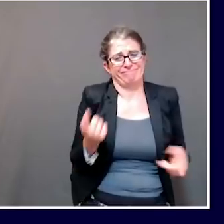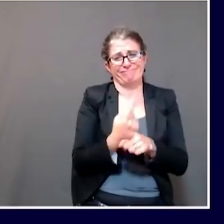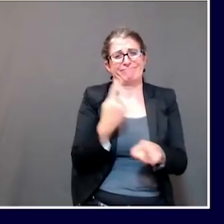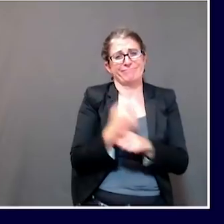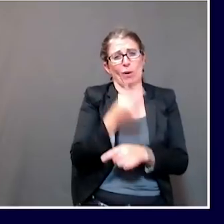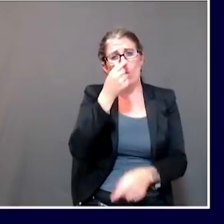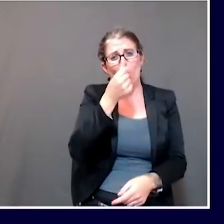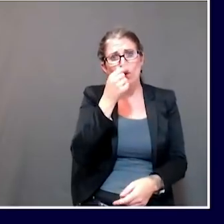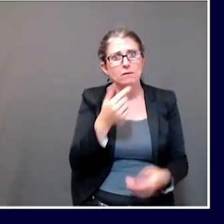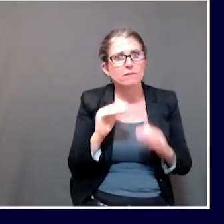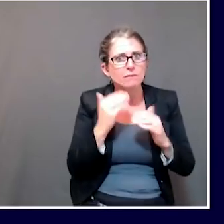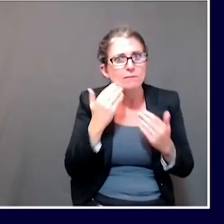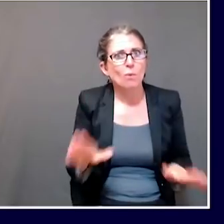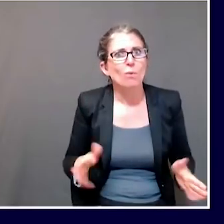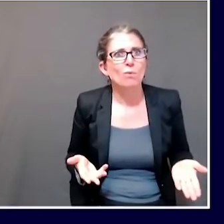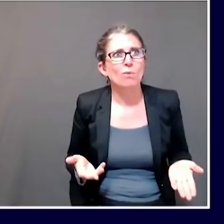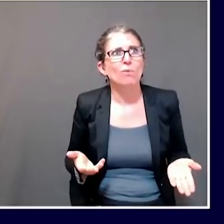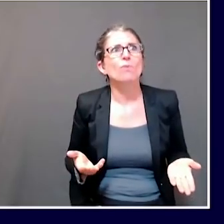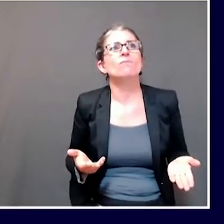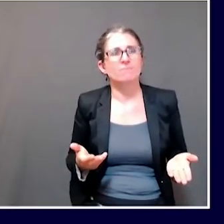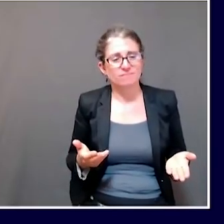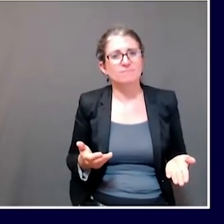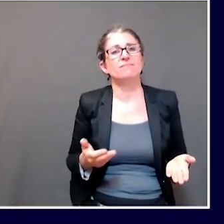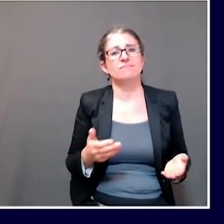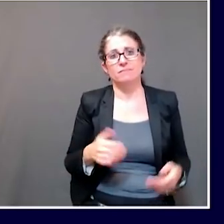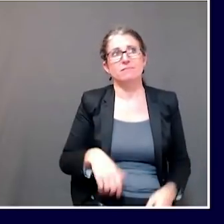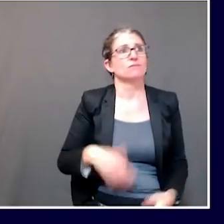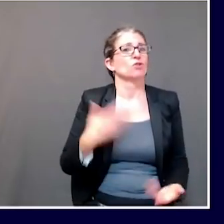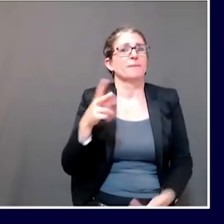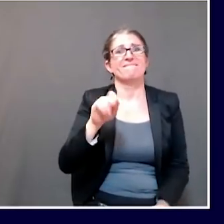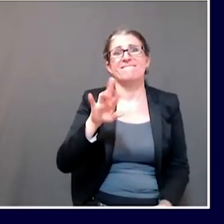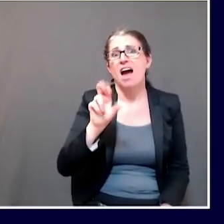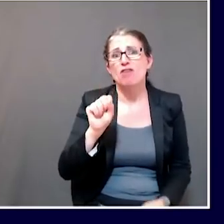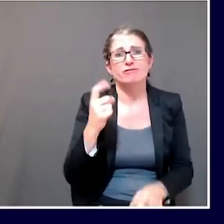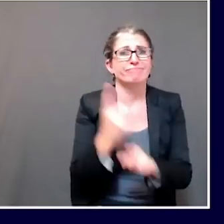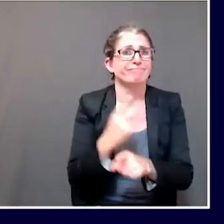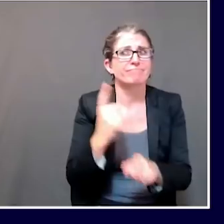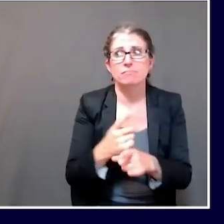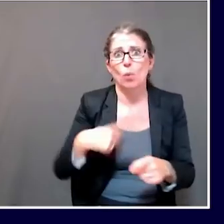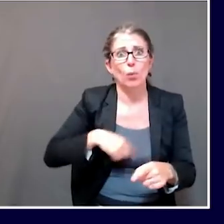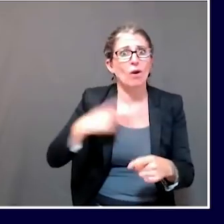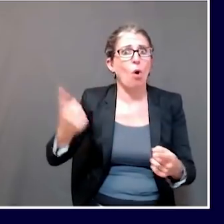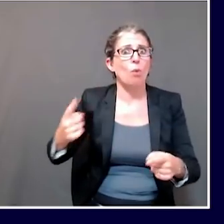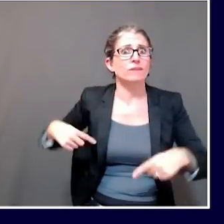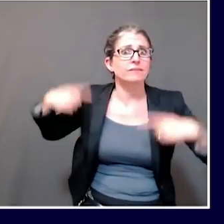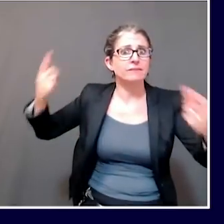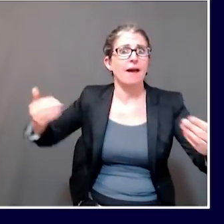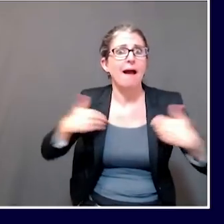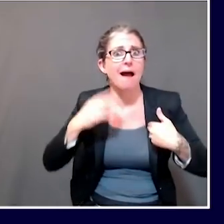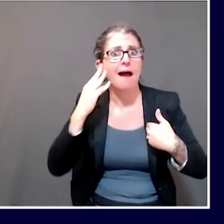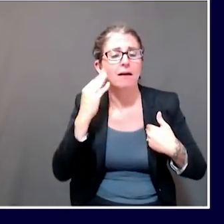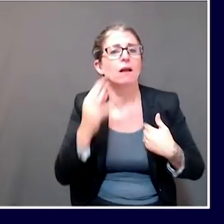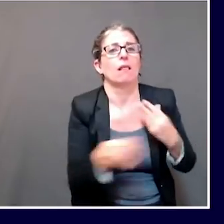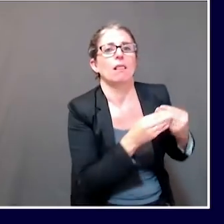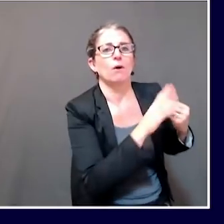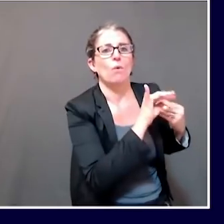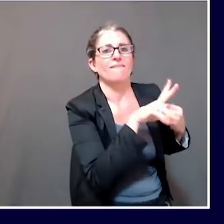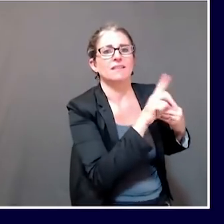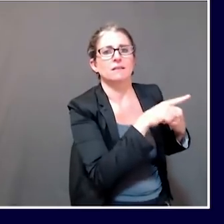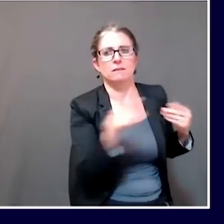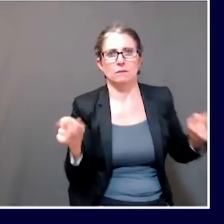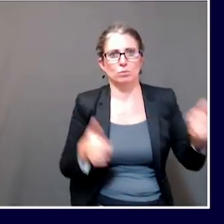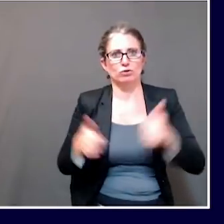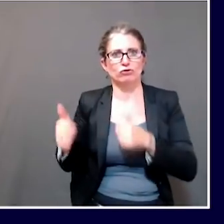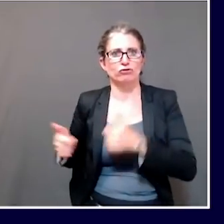could, sadly, be influenza virus. Flu season is on its way here. So step number one is to make sure the child is